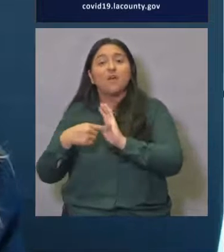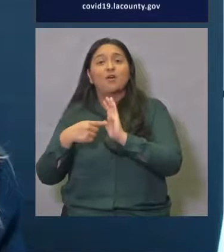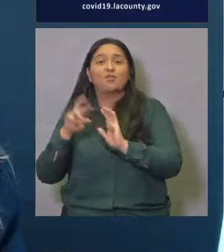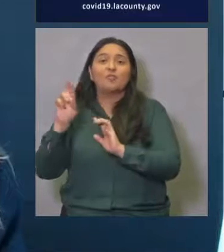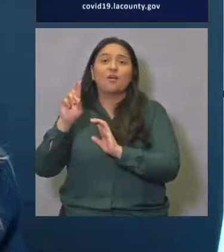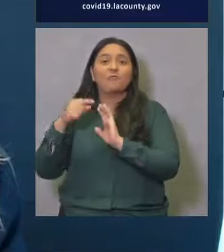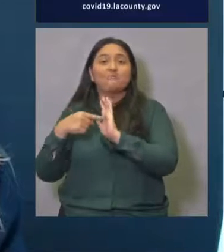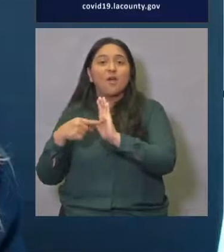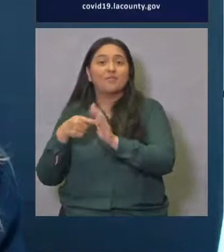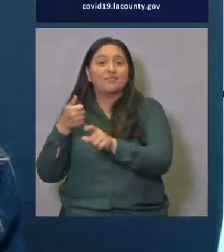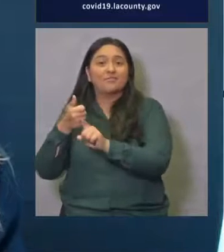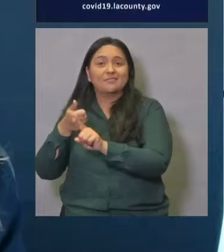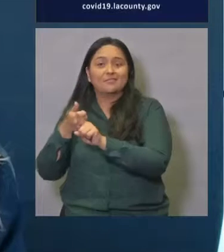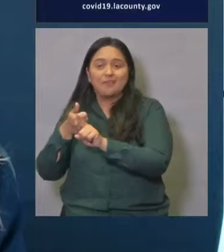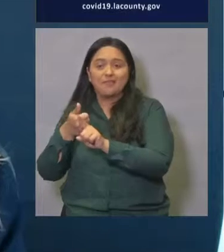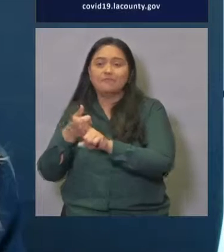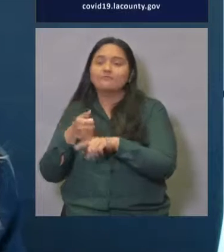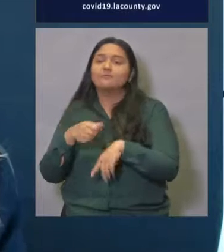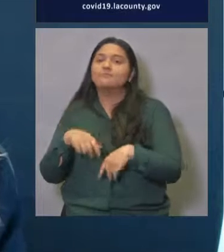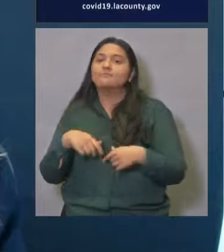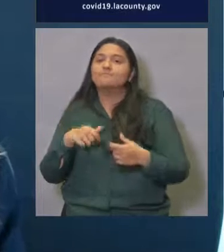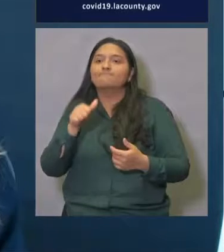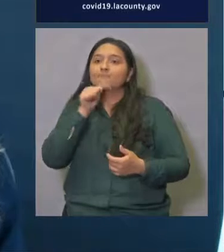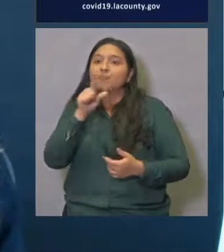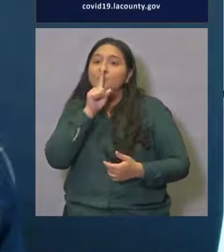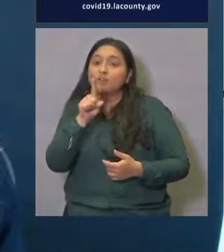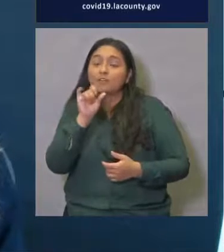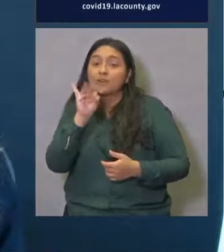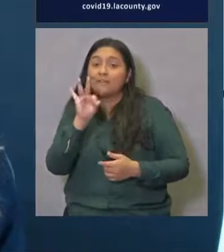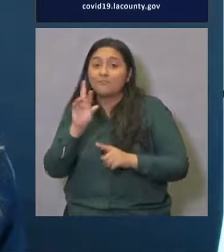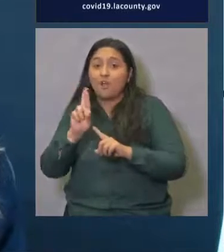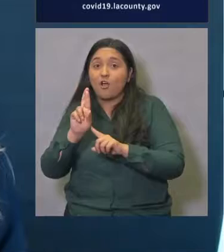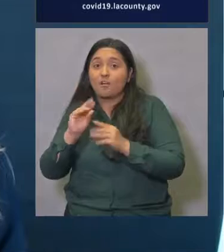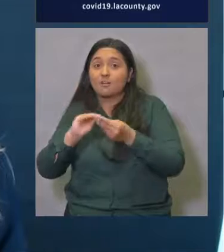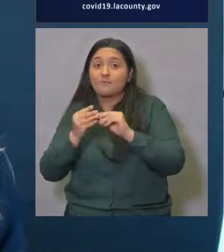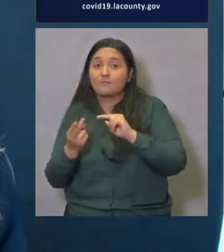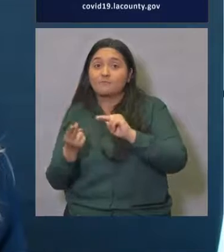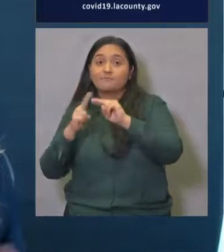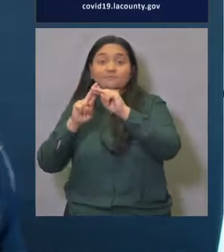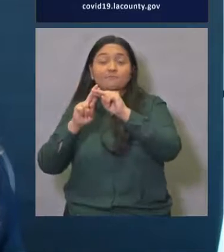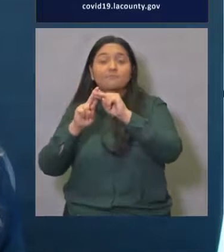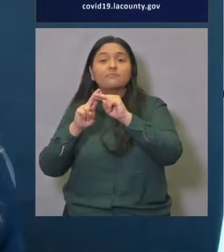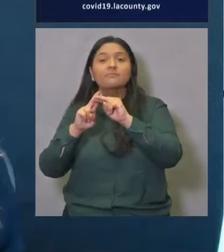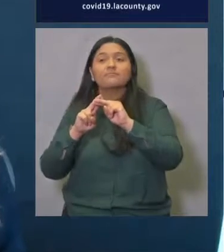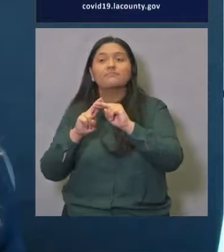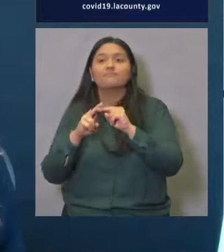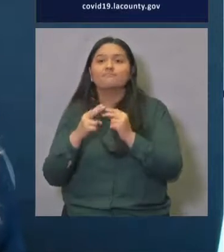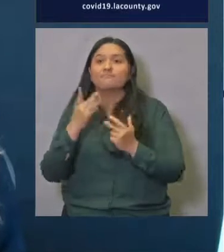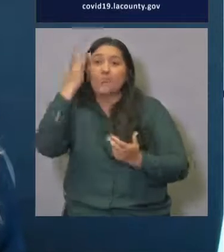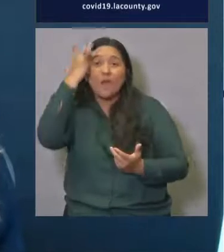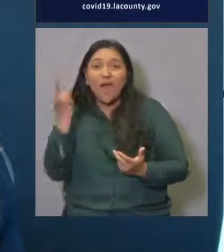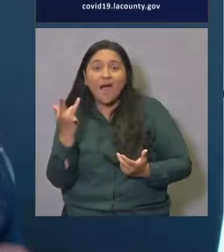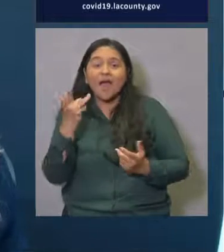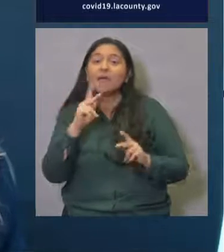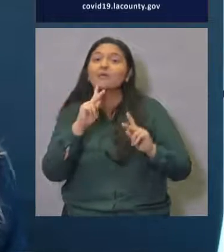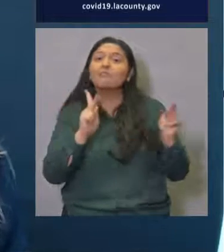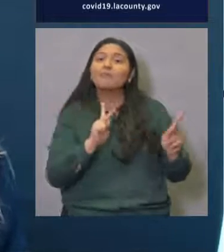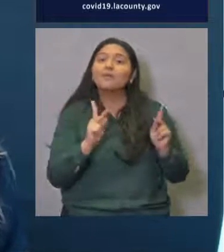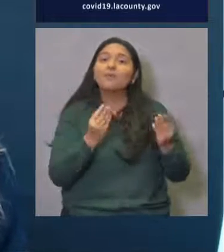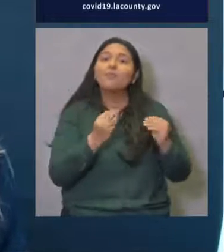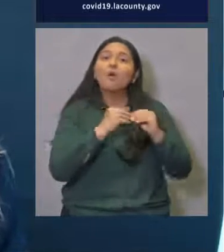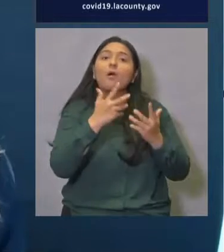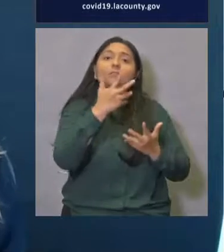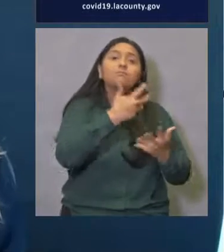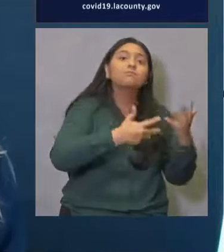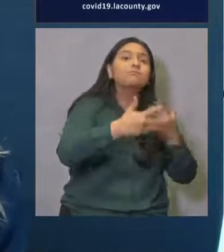any increase in the R that's being measured is due to more interactions between people and less